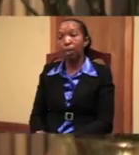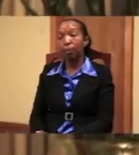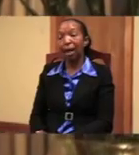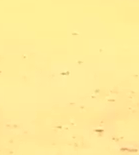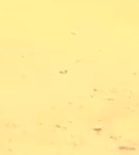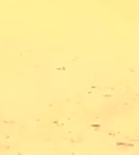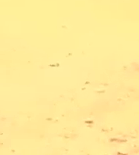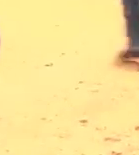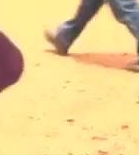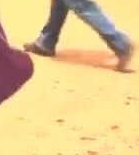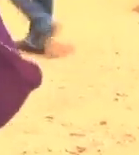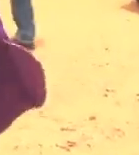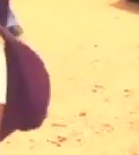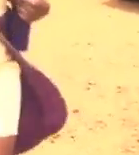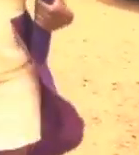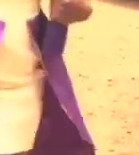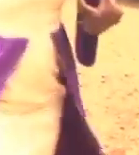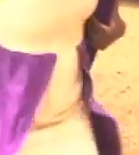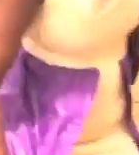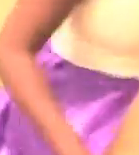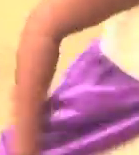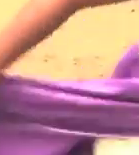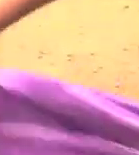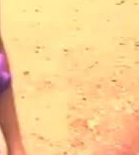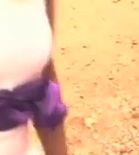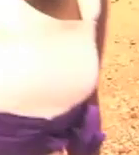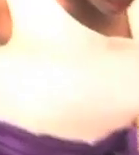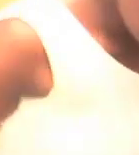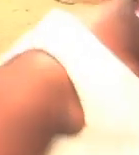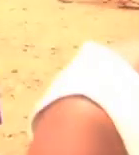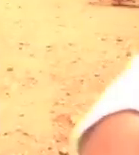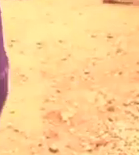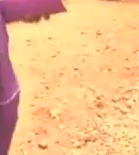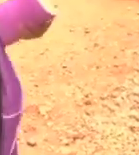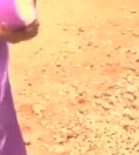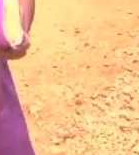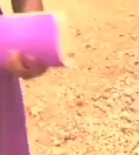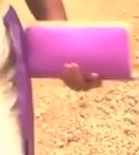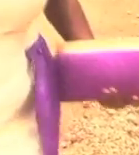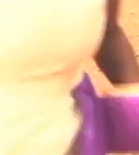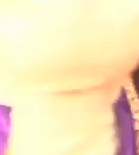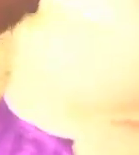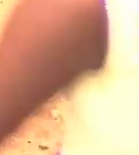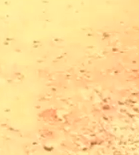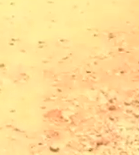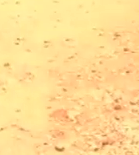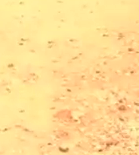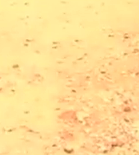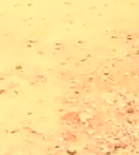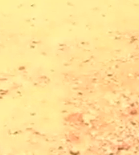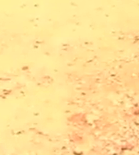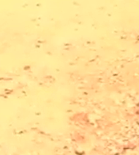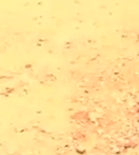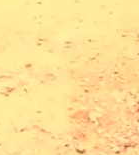And when the parents, they used to come, the principal will take some time and do counseling,